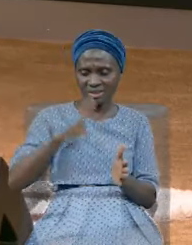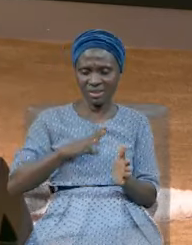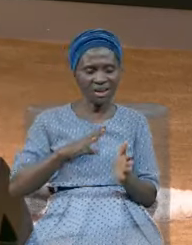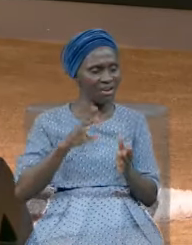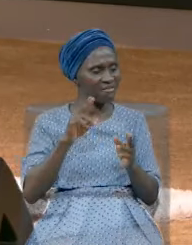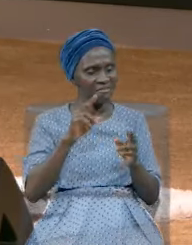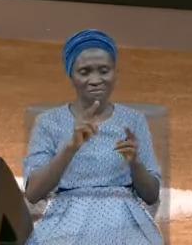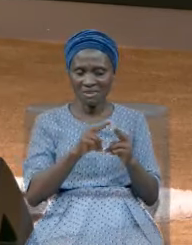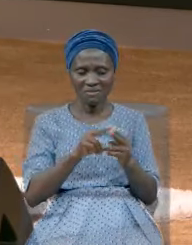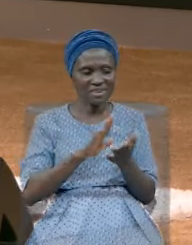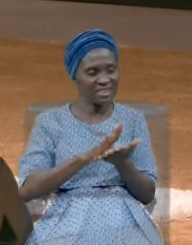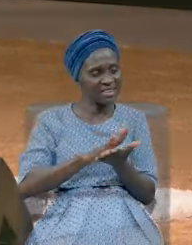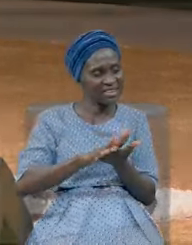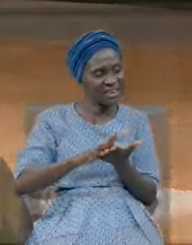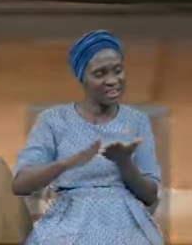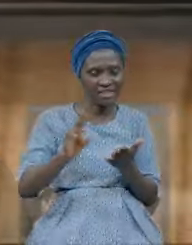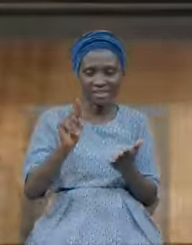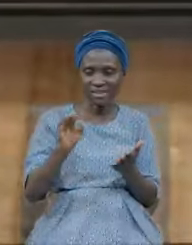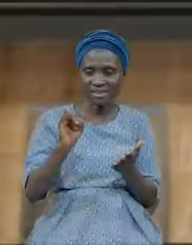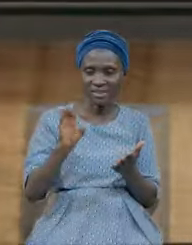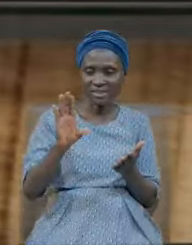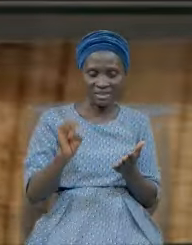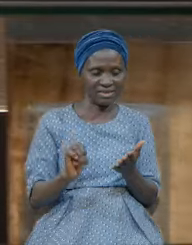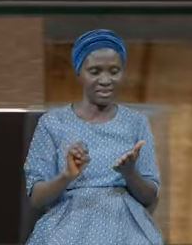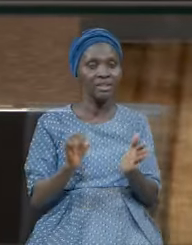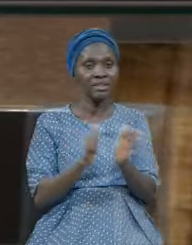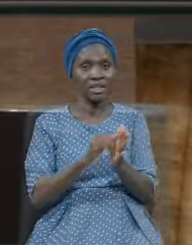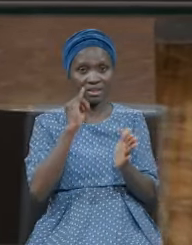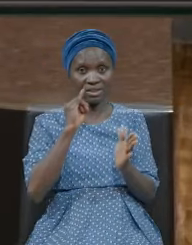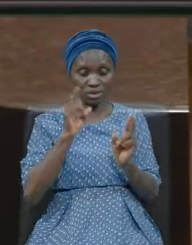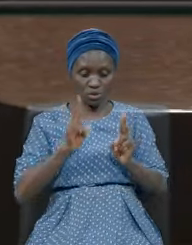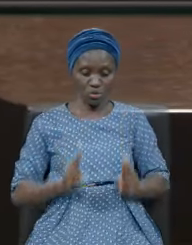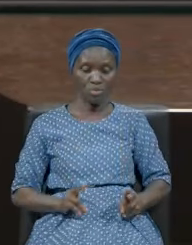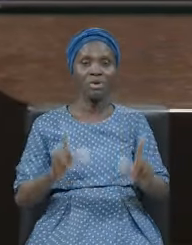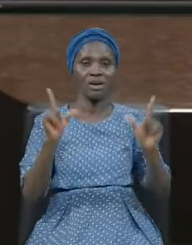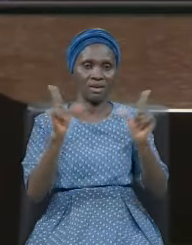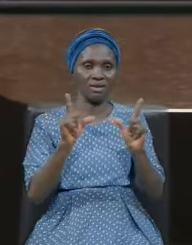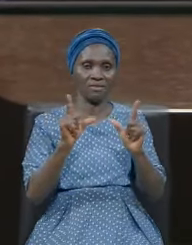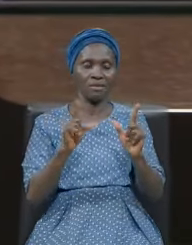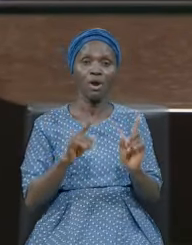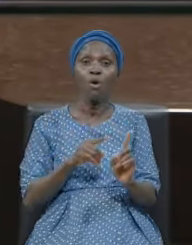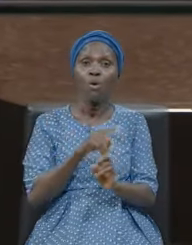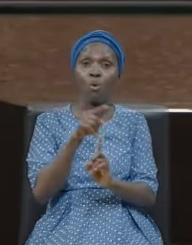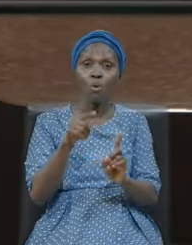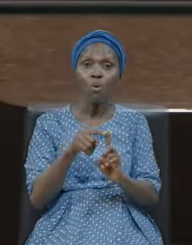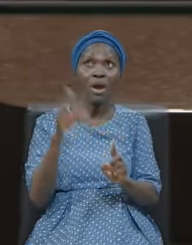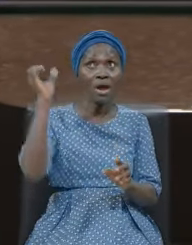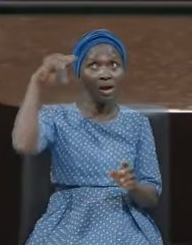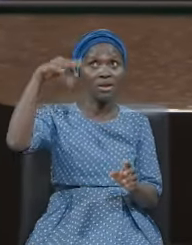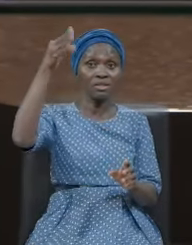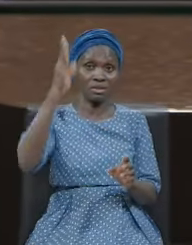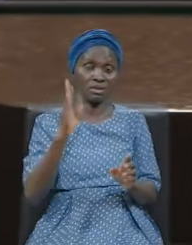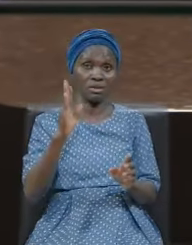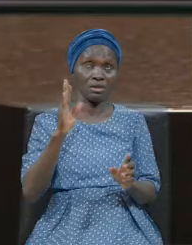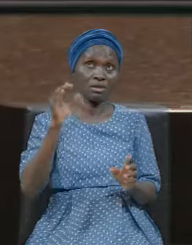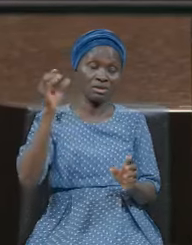nice, human level. When grace comes, it takes us higher than